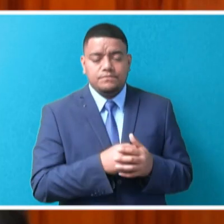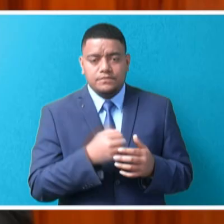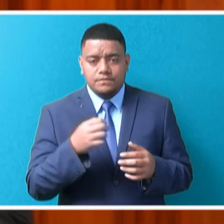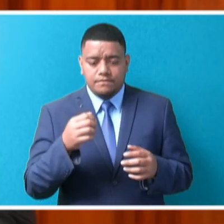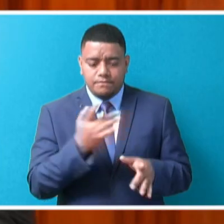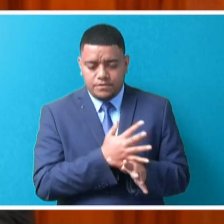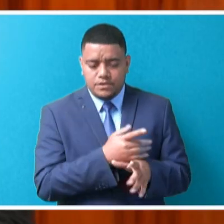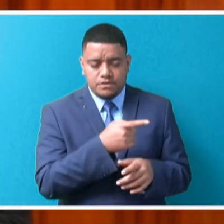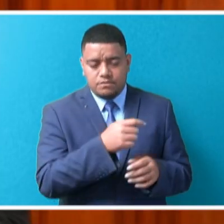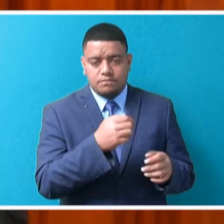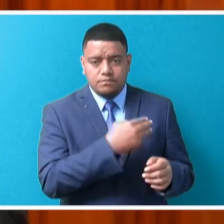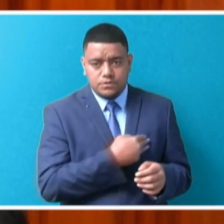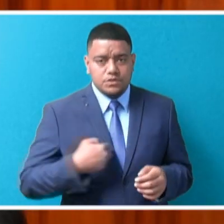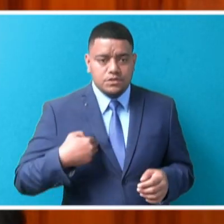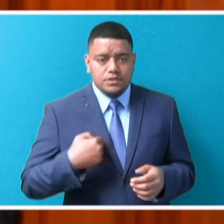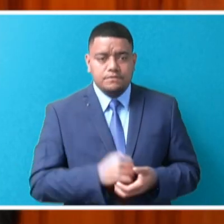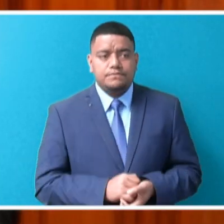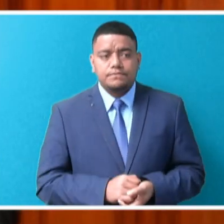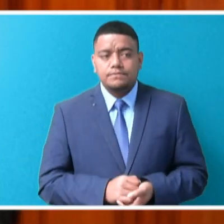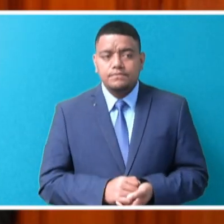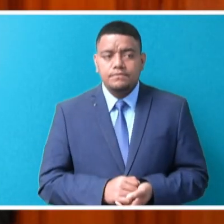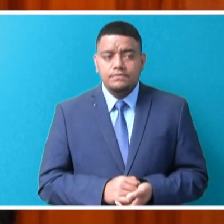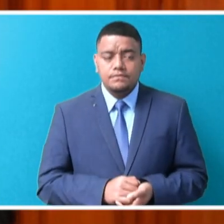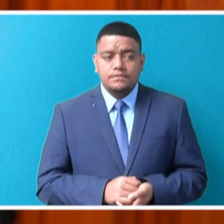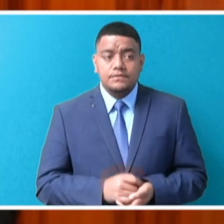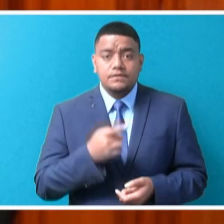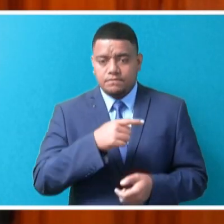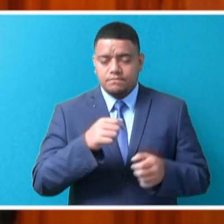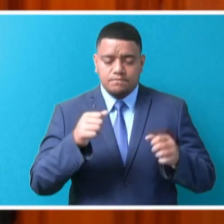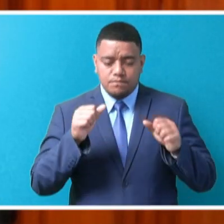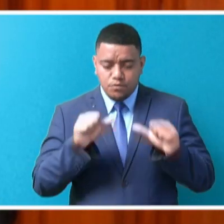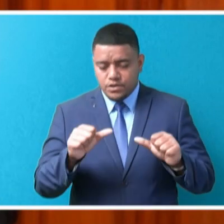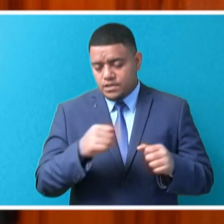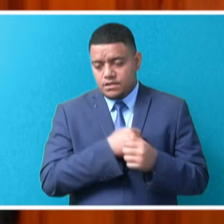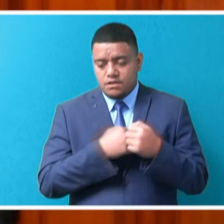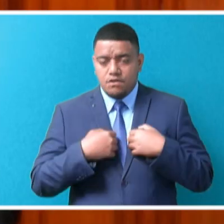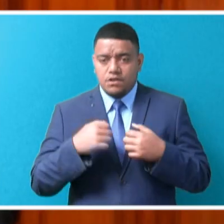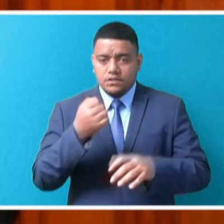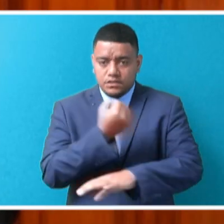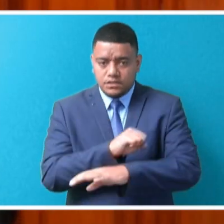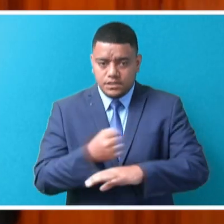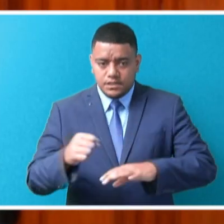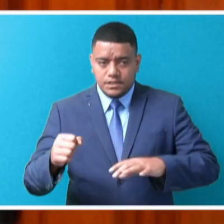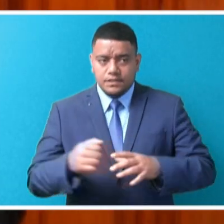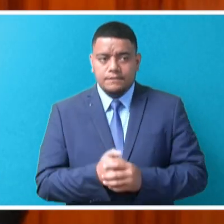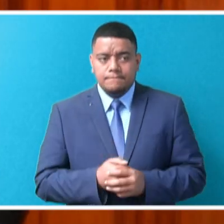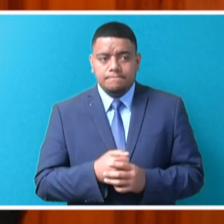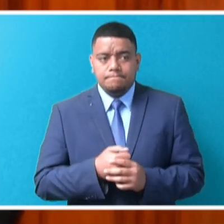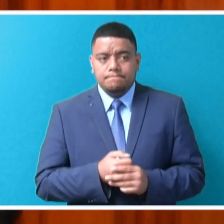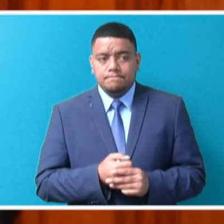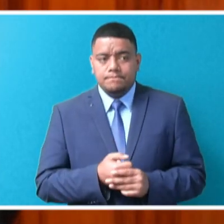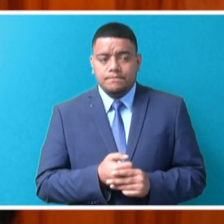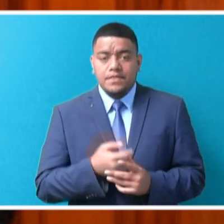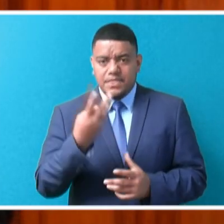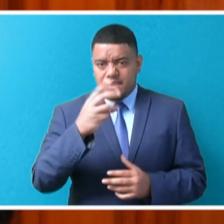fishery. Honorable Speaker, the Ministry is progressing Fiji's commitment to conserve the sustainably manage